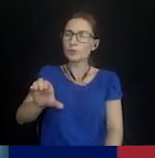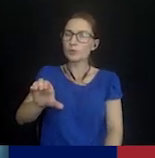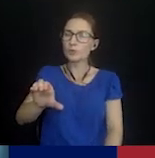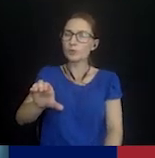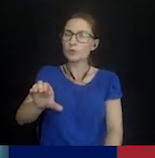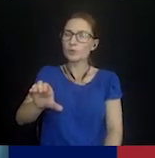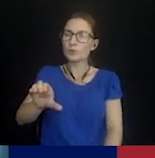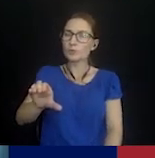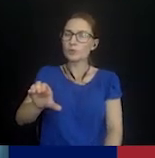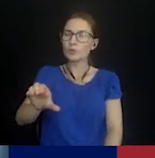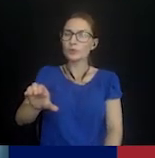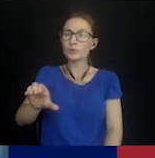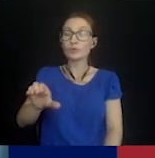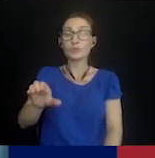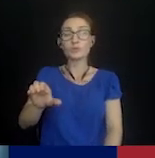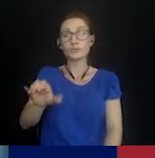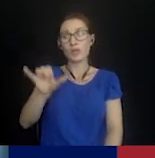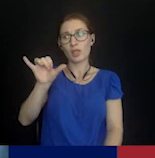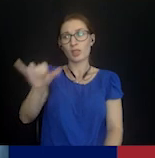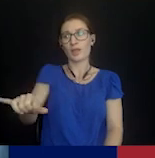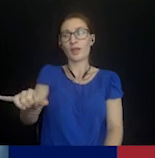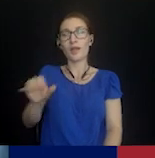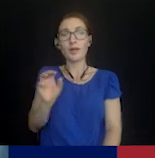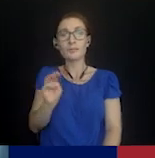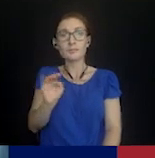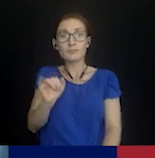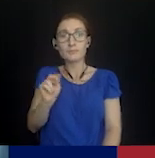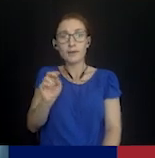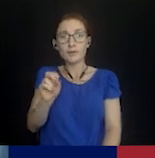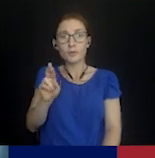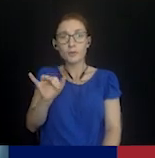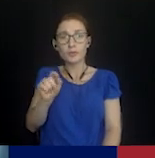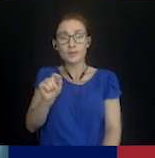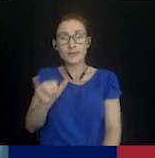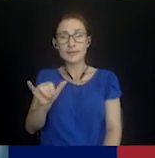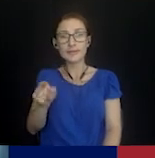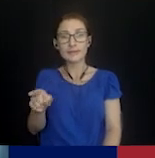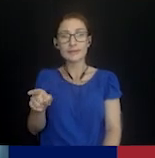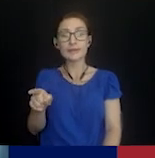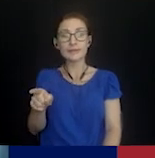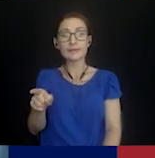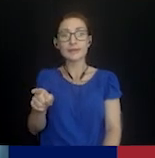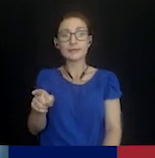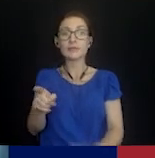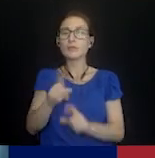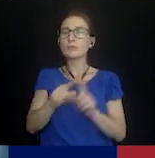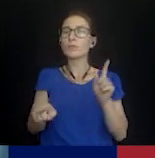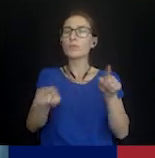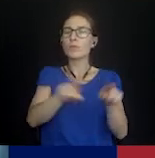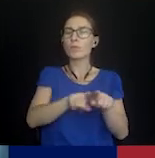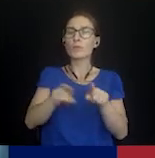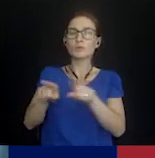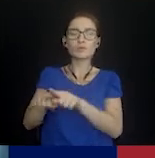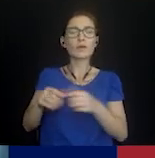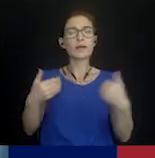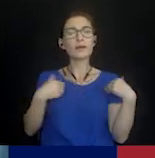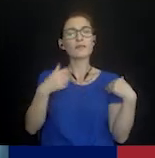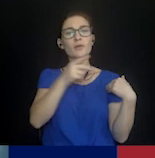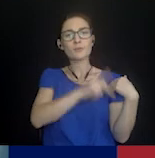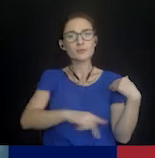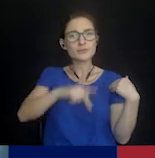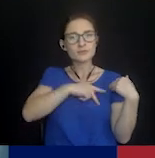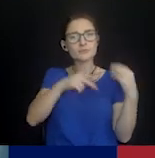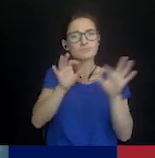a often underrepresented minority, but it has personal